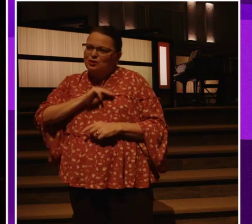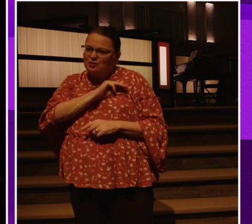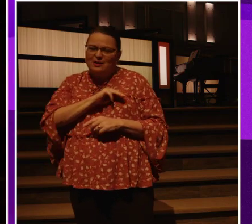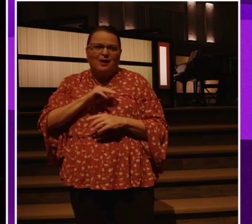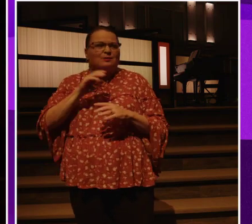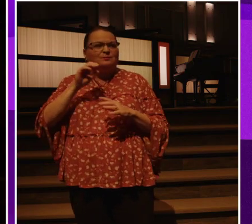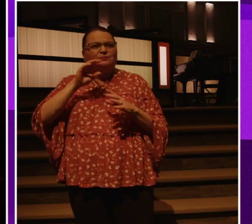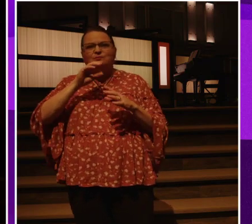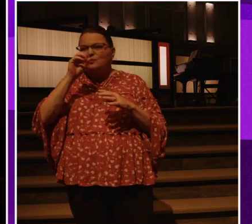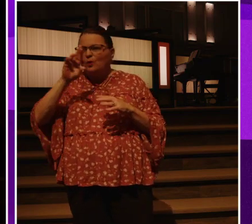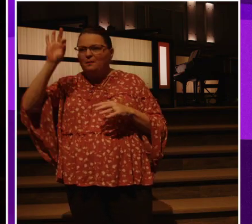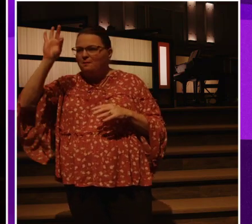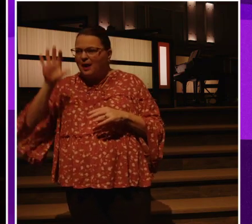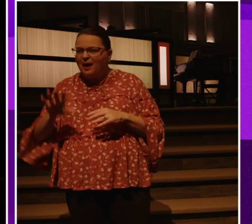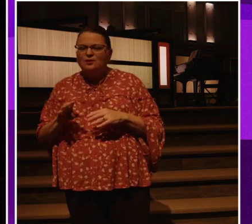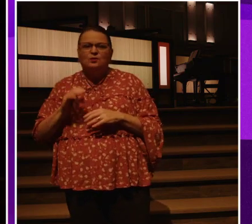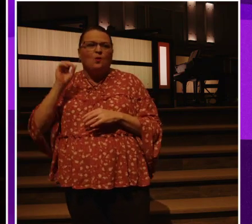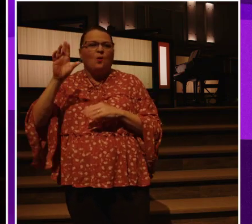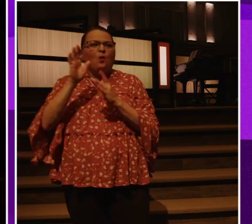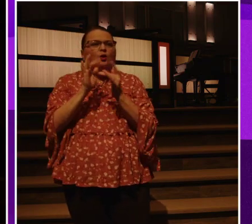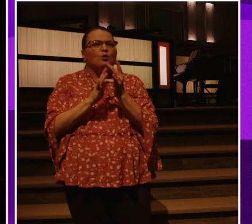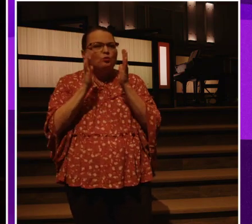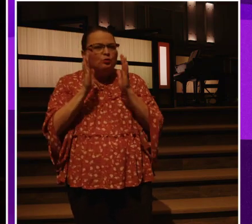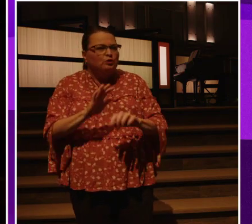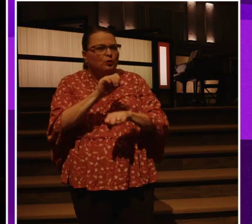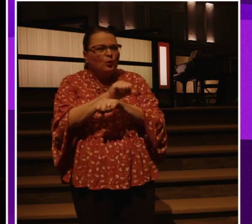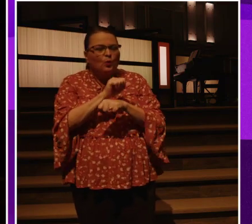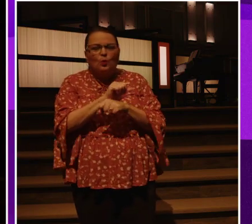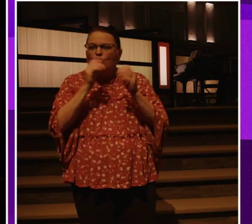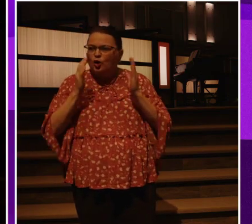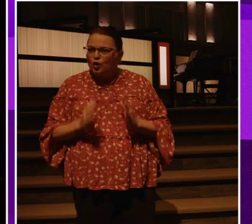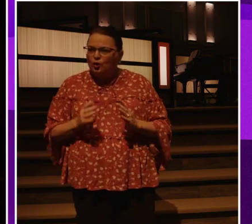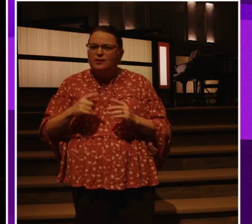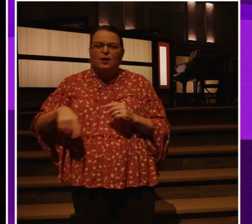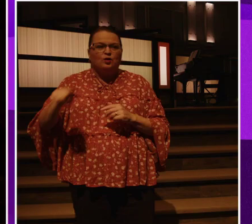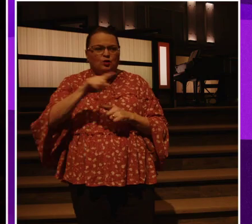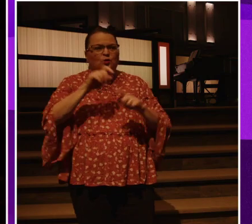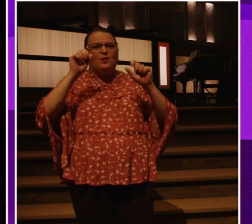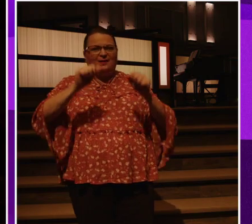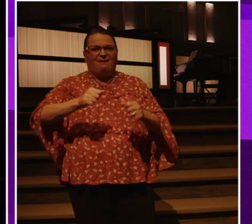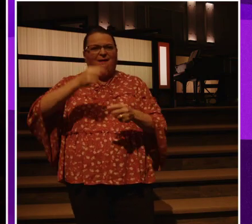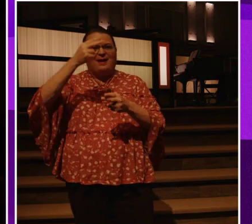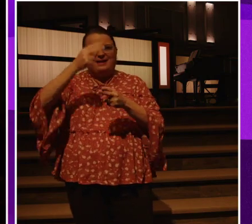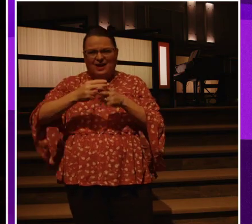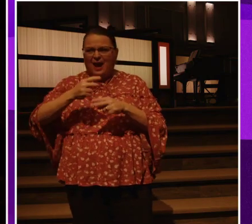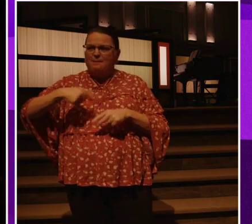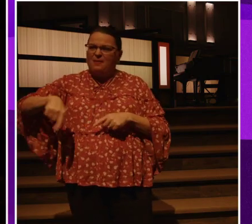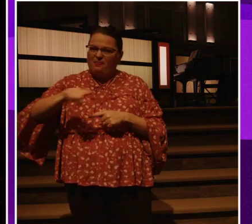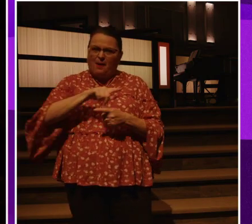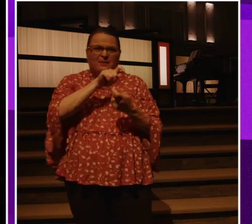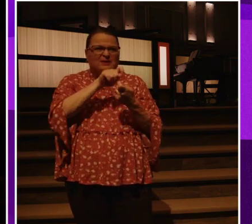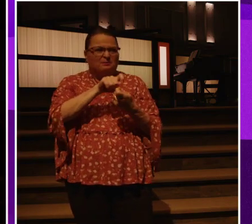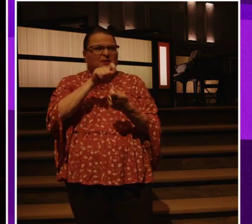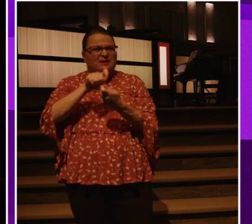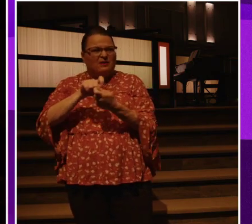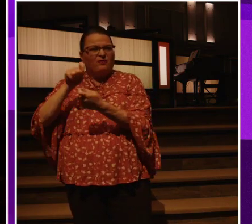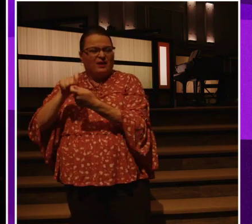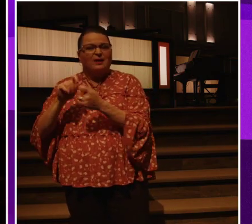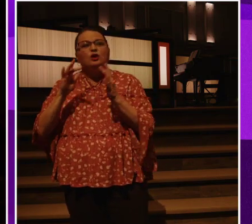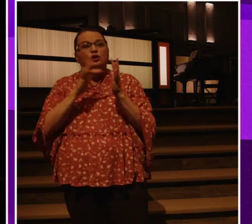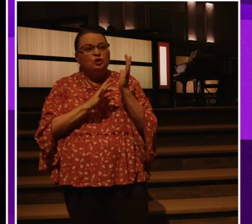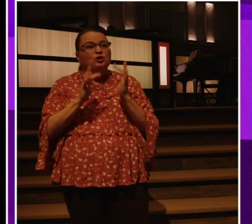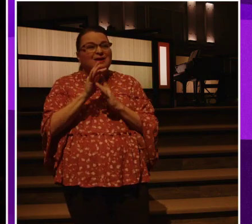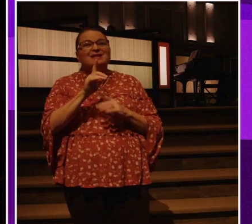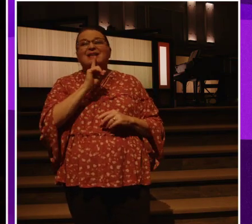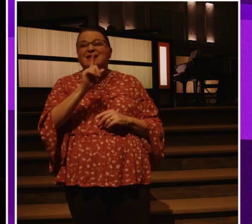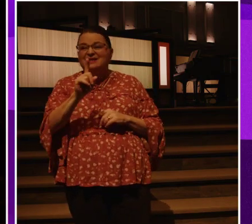some pastor, some Christian worker that you can name them specifically. Jesus is